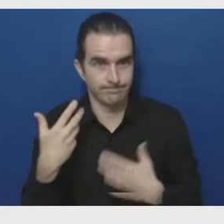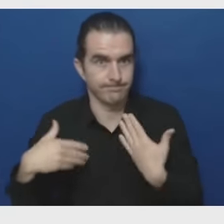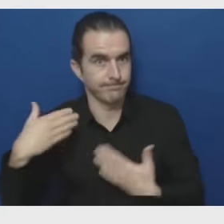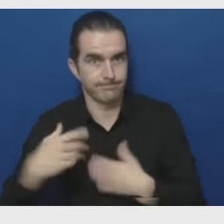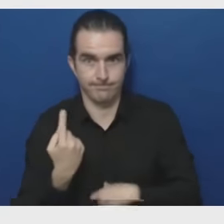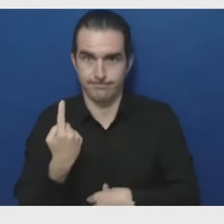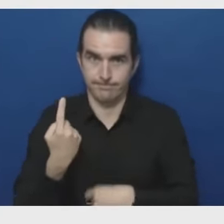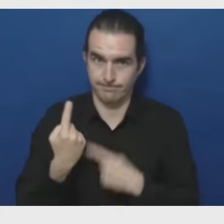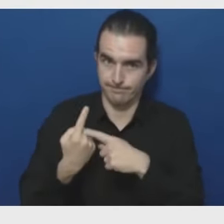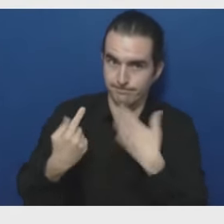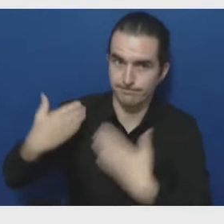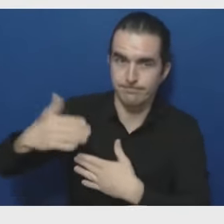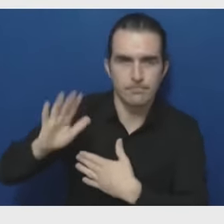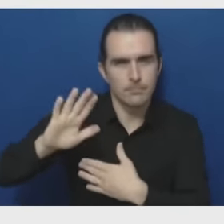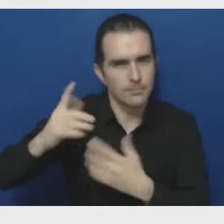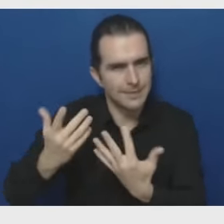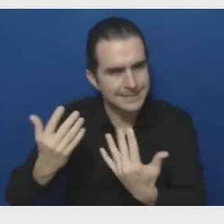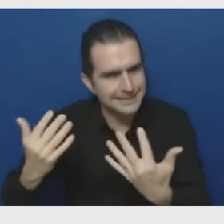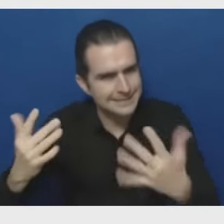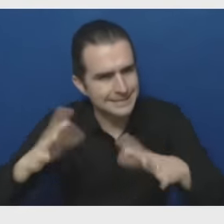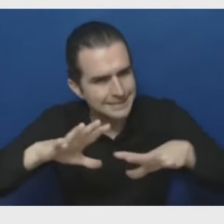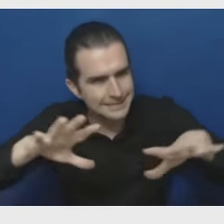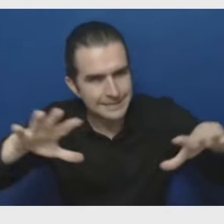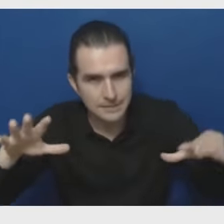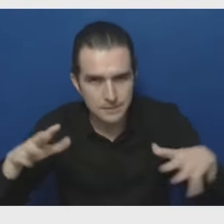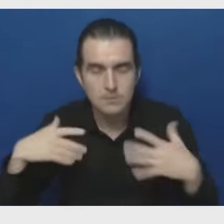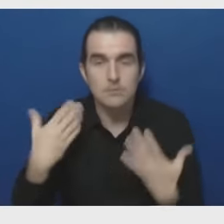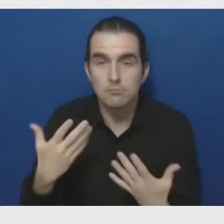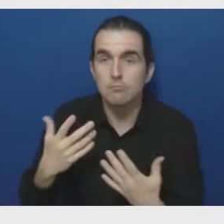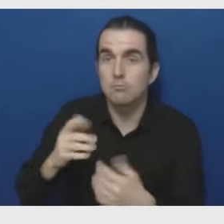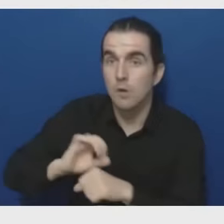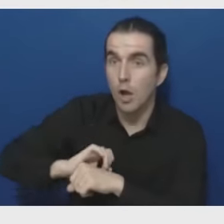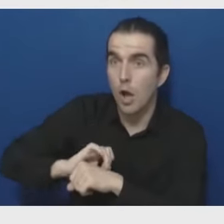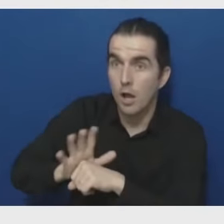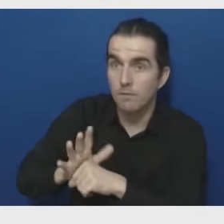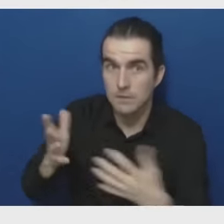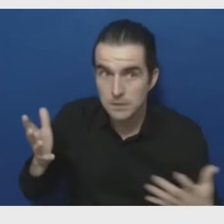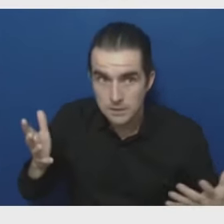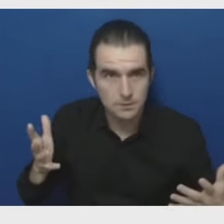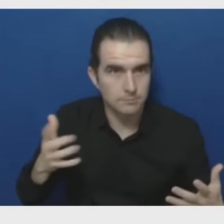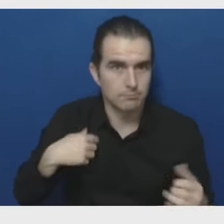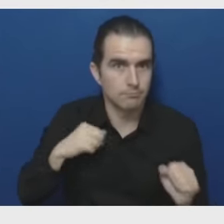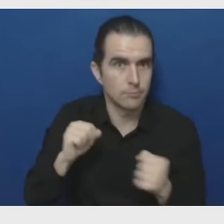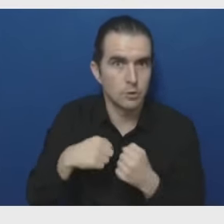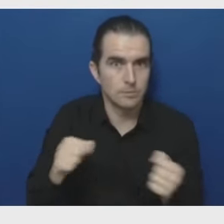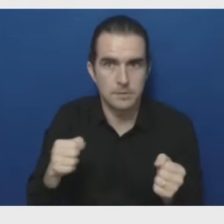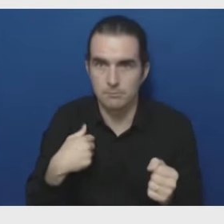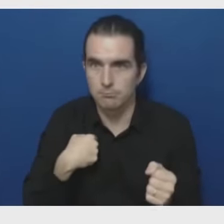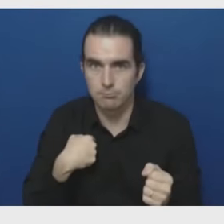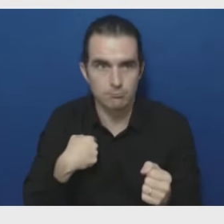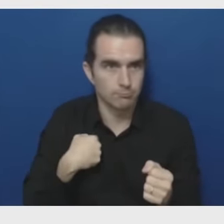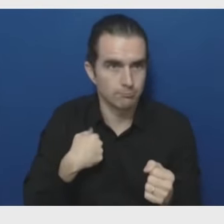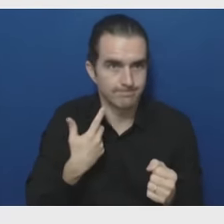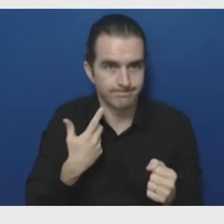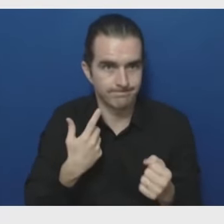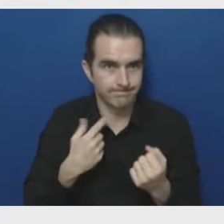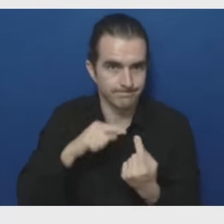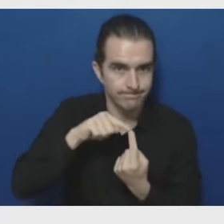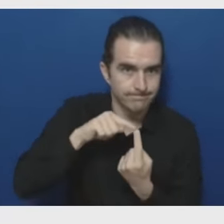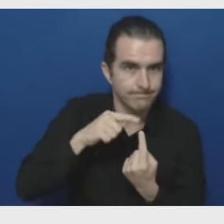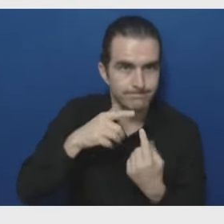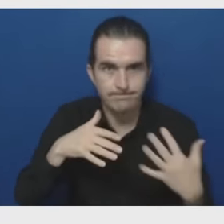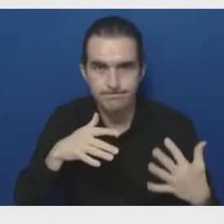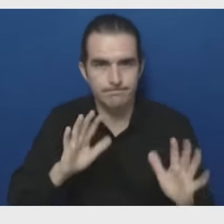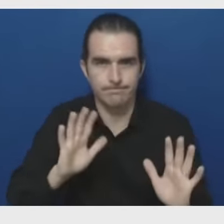fiscal space, and you do have the capacity and the track to go and borrow, and you get to the market, and then you find that